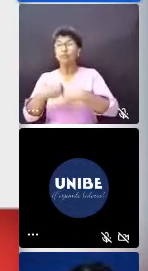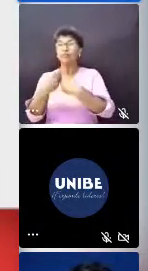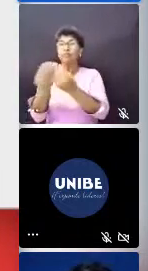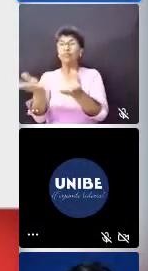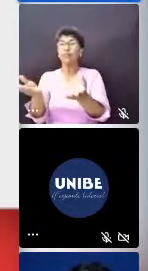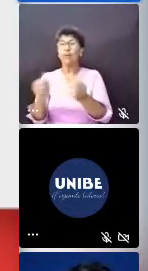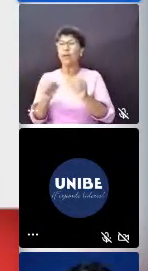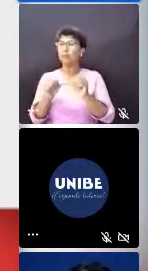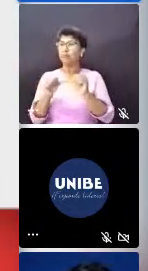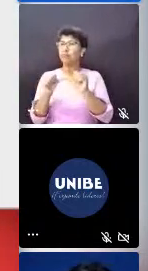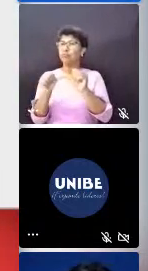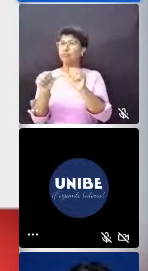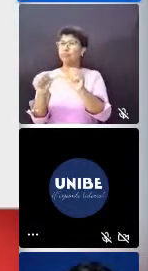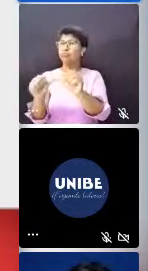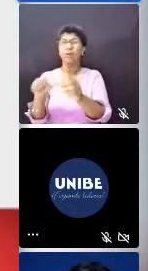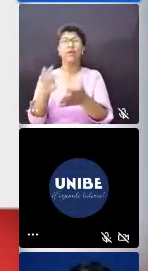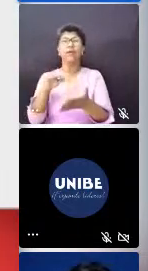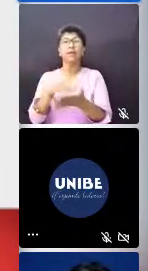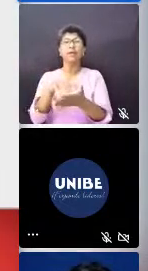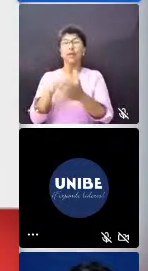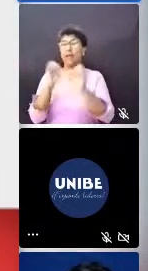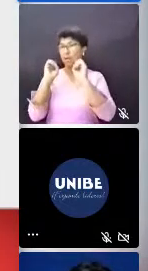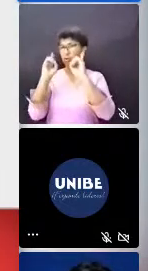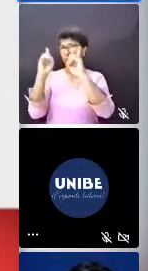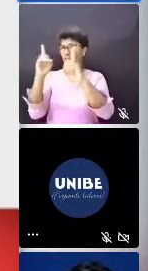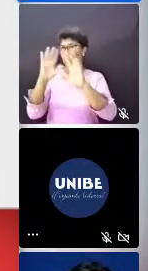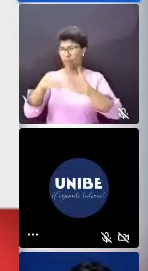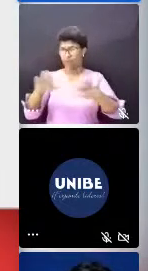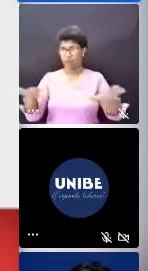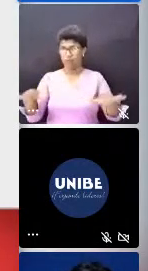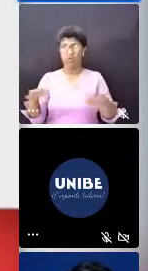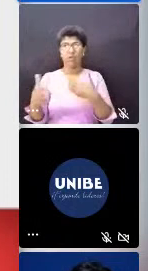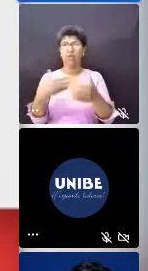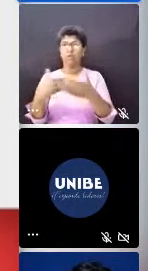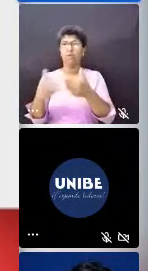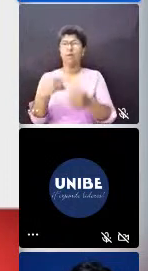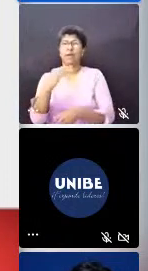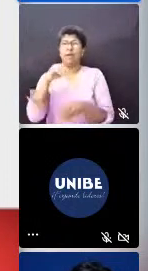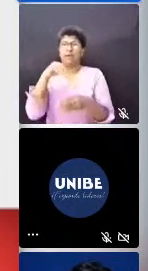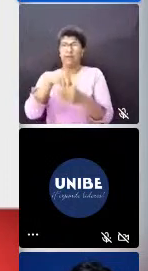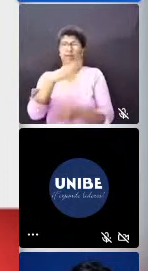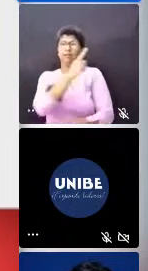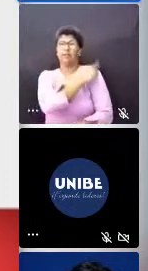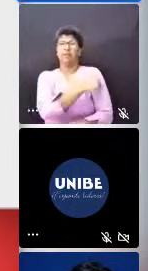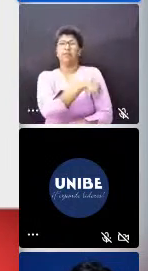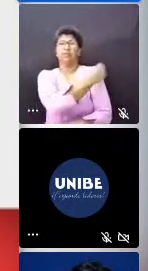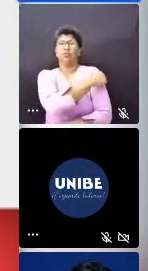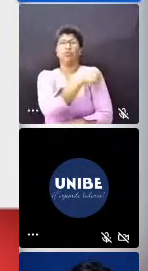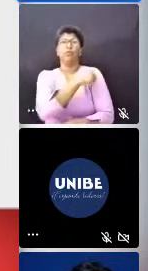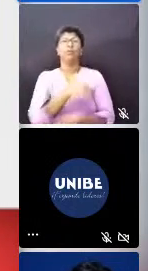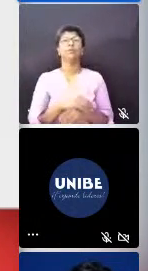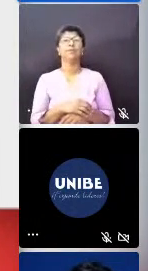ongoing education to kids who have to remain in hospital. And here's some basic statistics